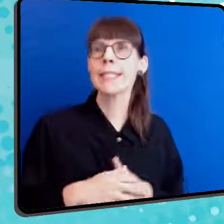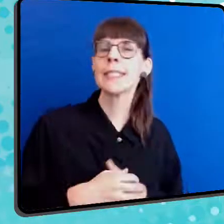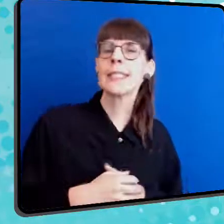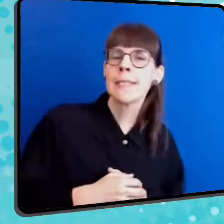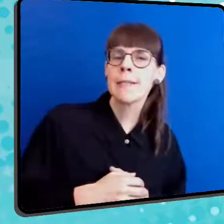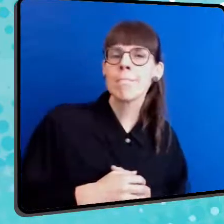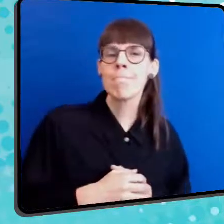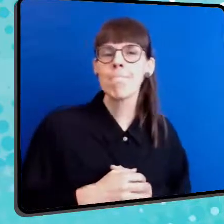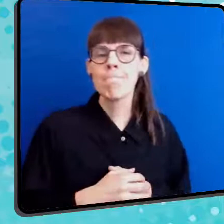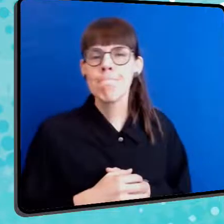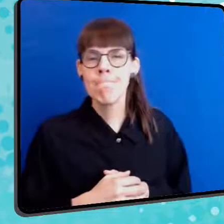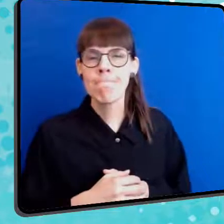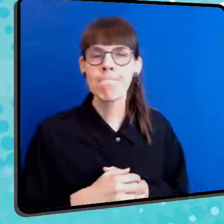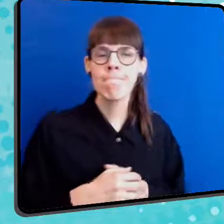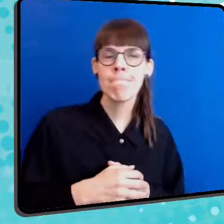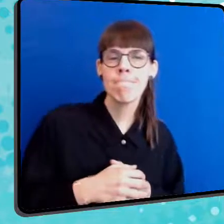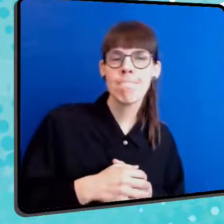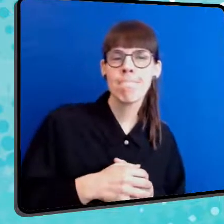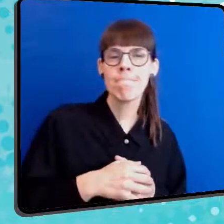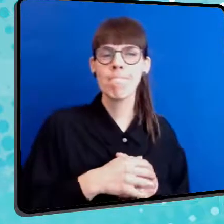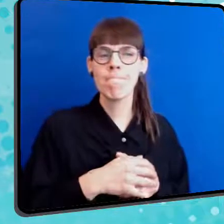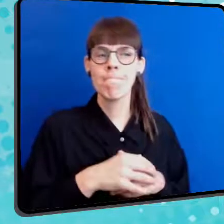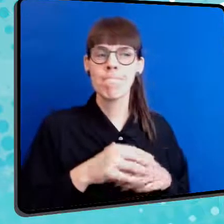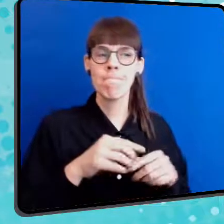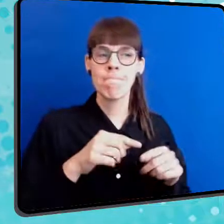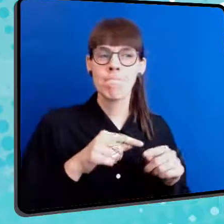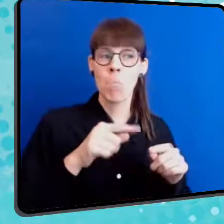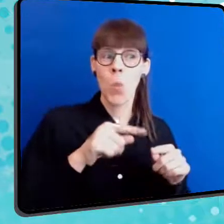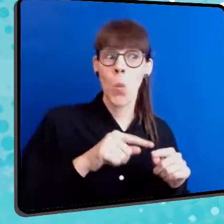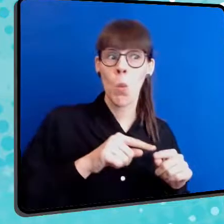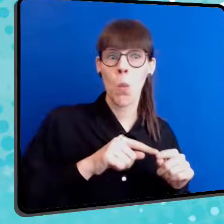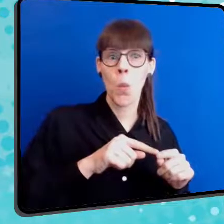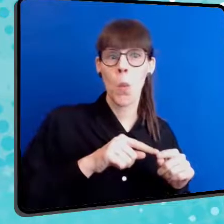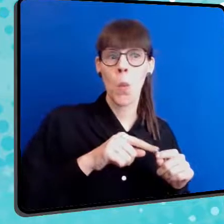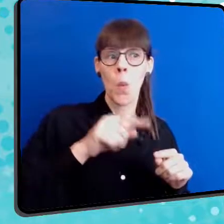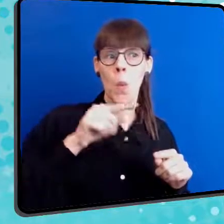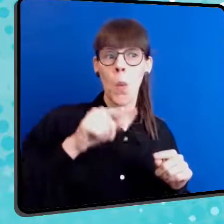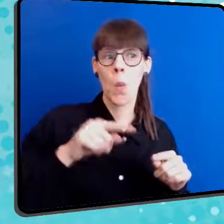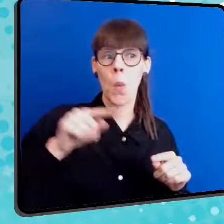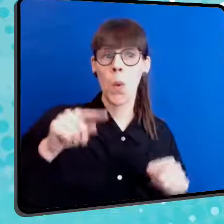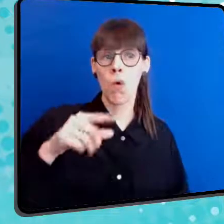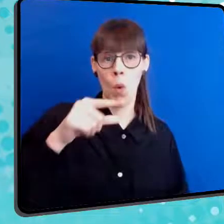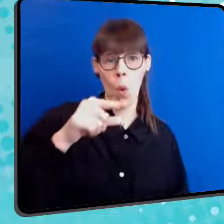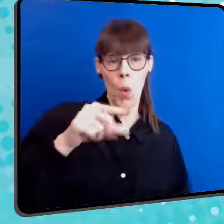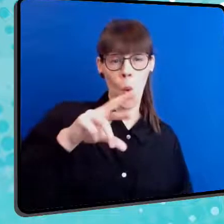Graph neural nets. Oh, good one. Good one.